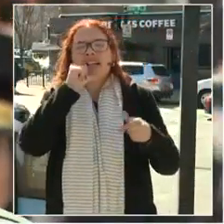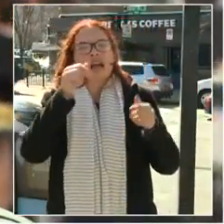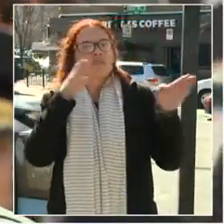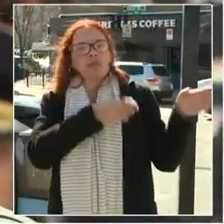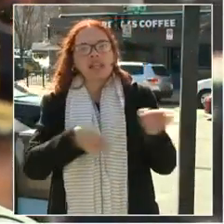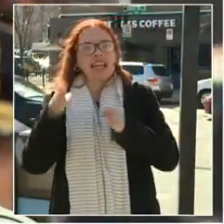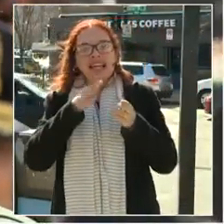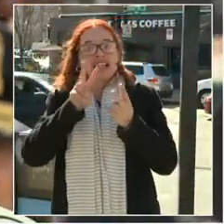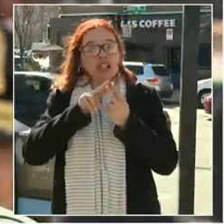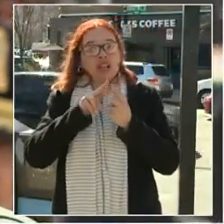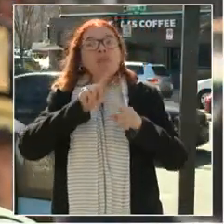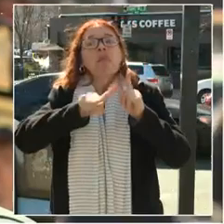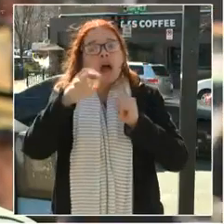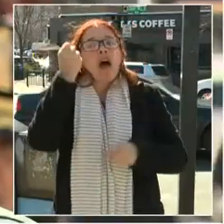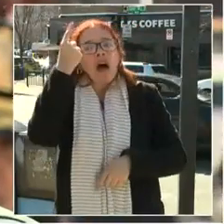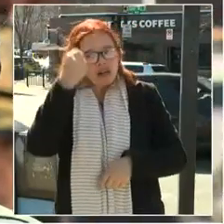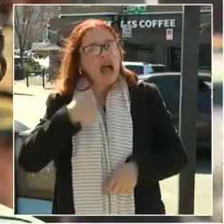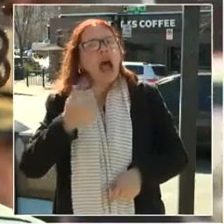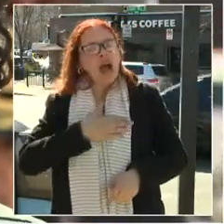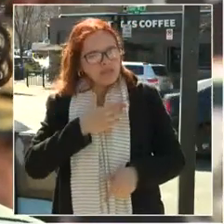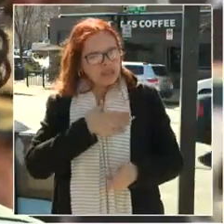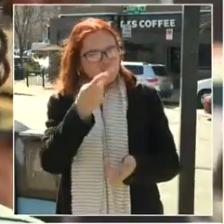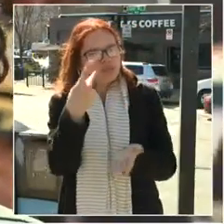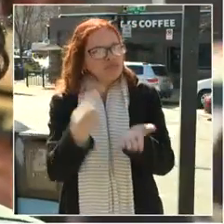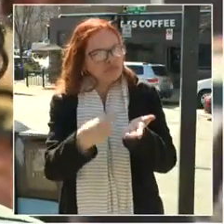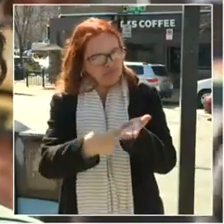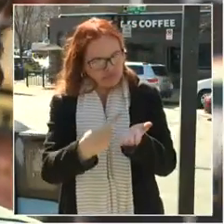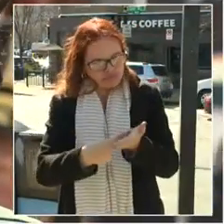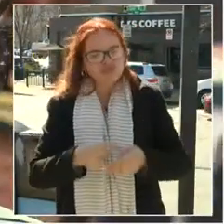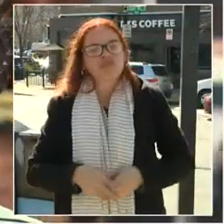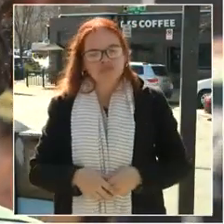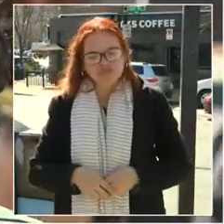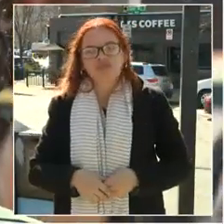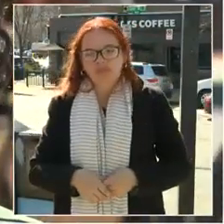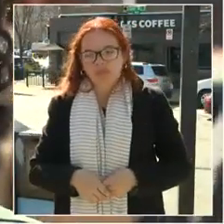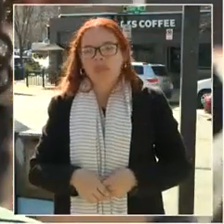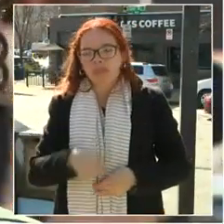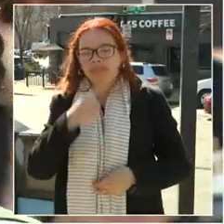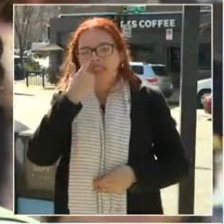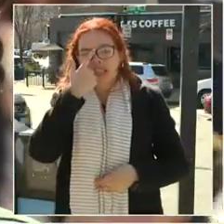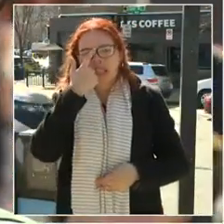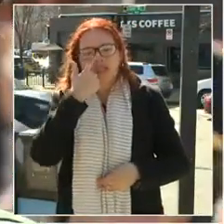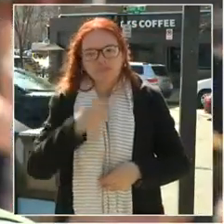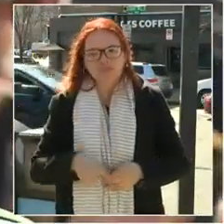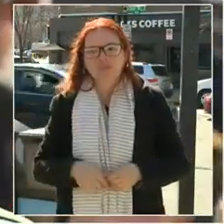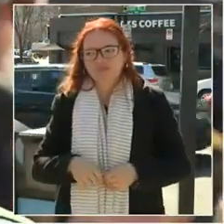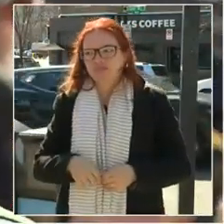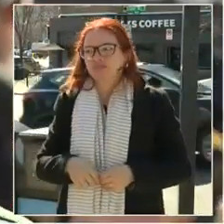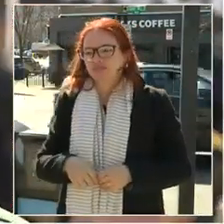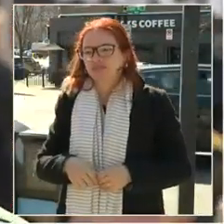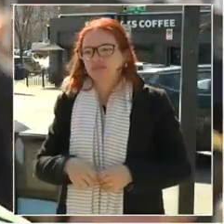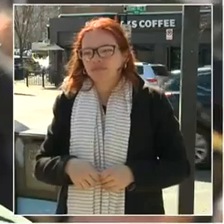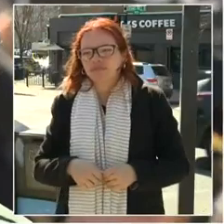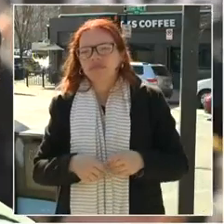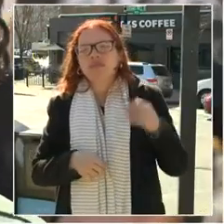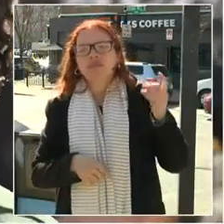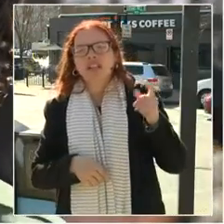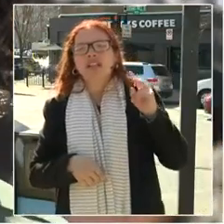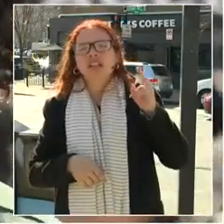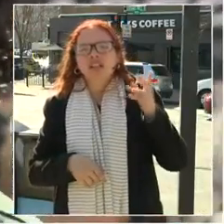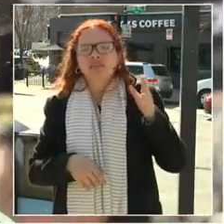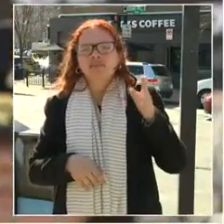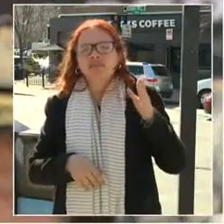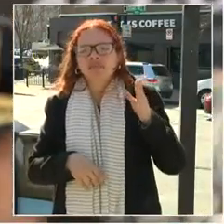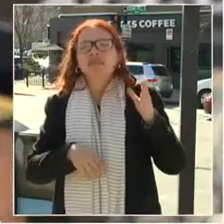I'm happy to have that conversation. Yes. Who was second? I was. I want to thank